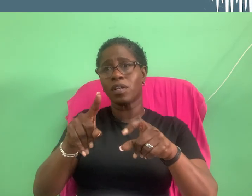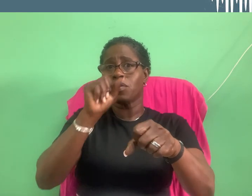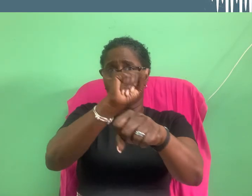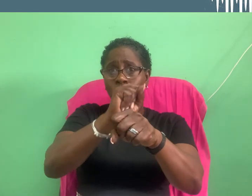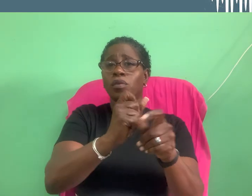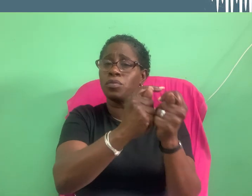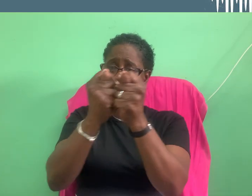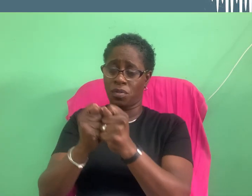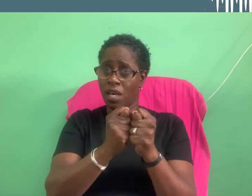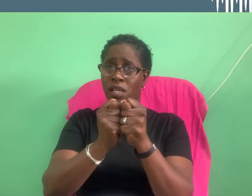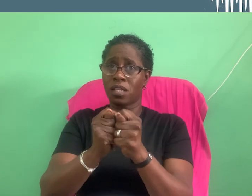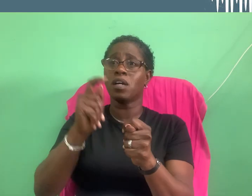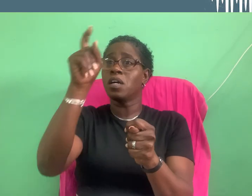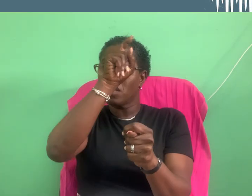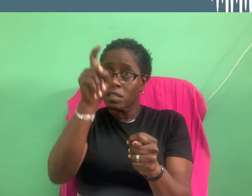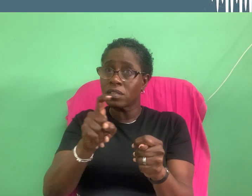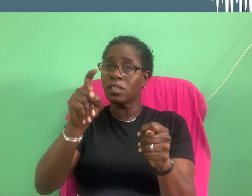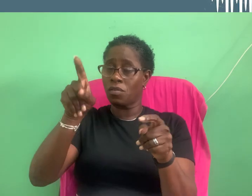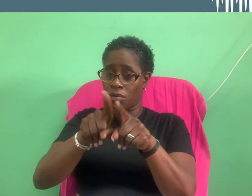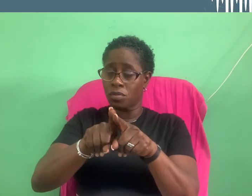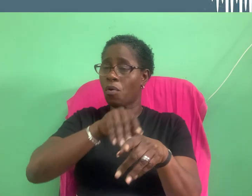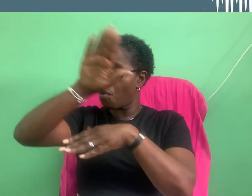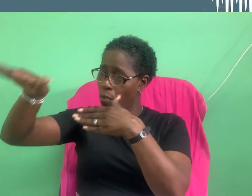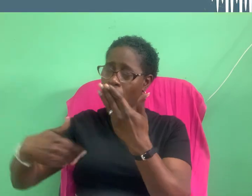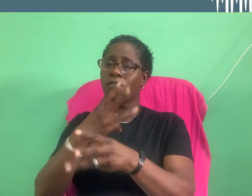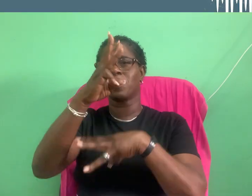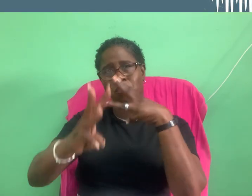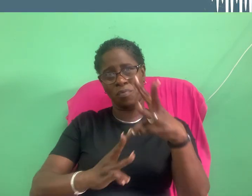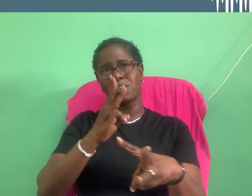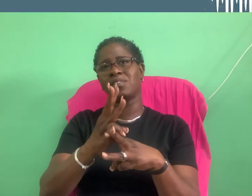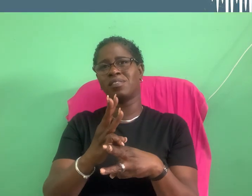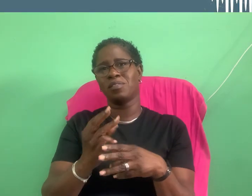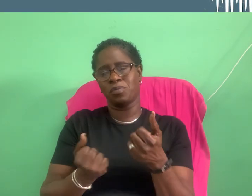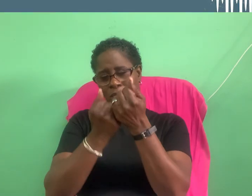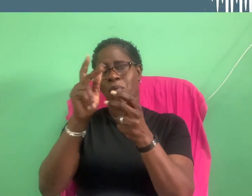efforts here in Austin and around the world, which is how we actually know you, Marta.